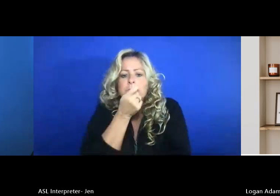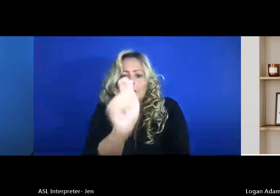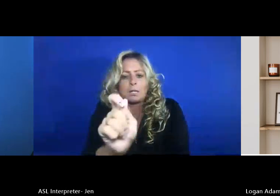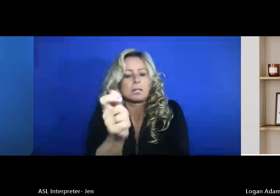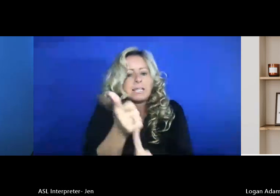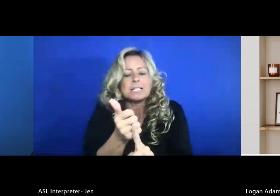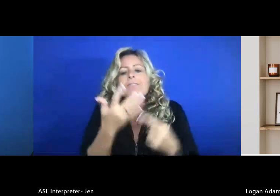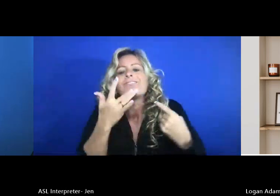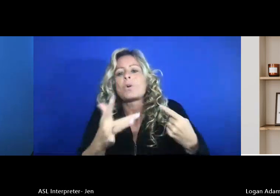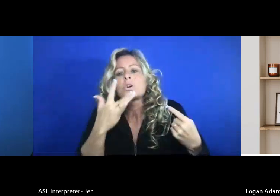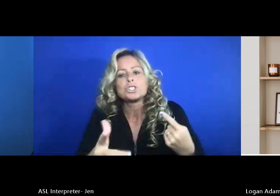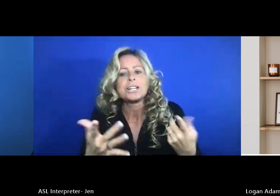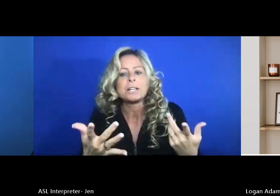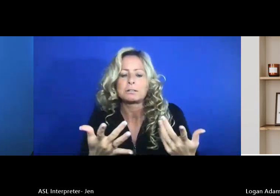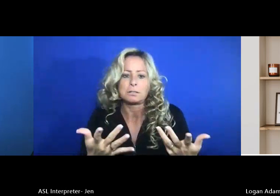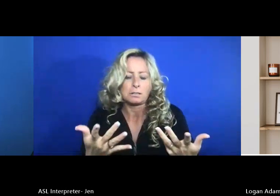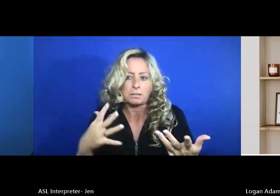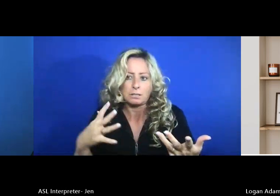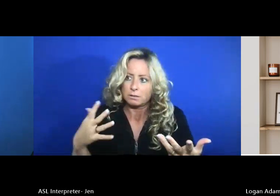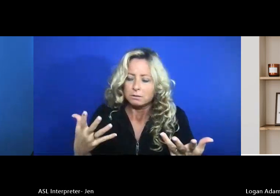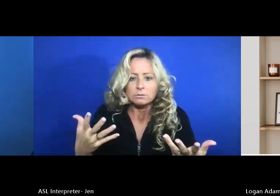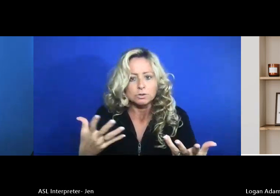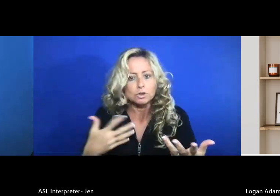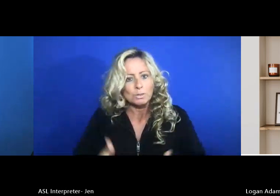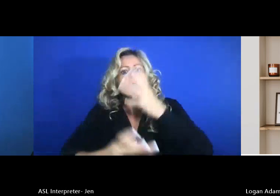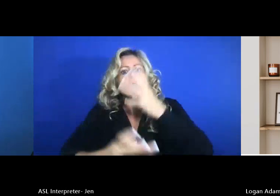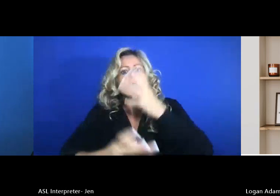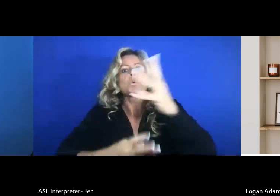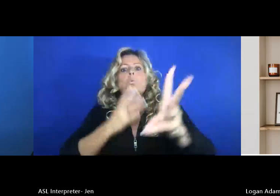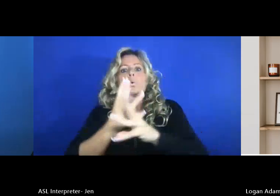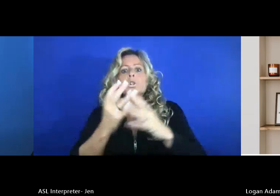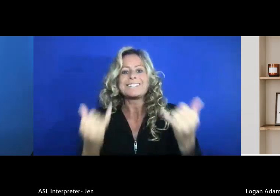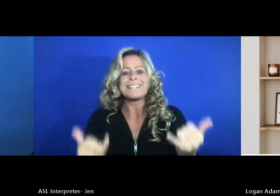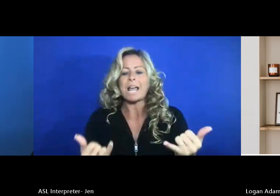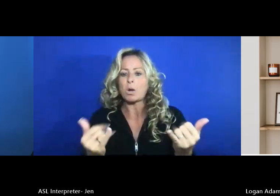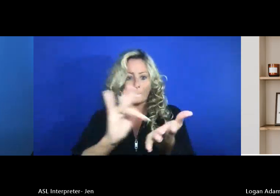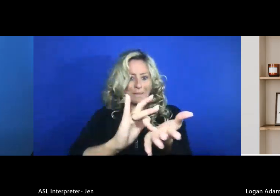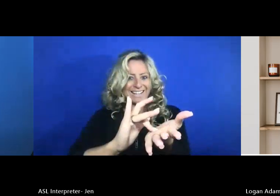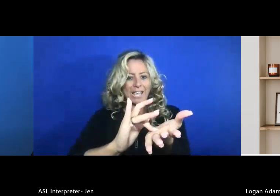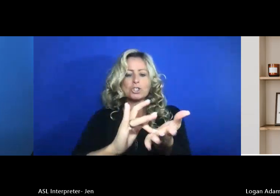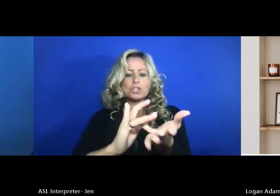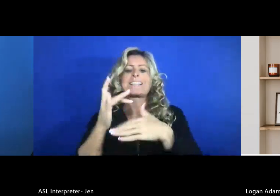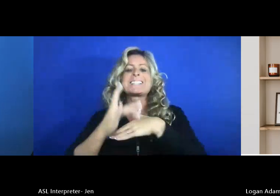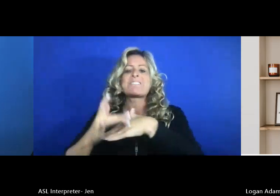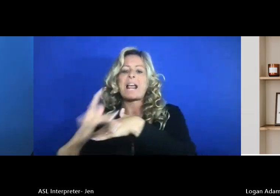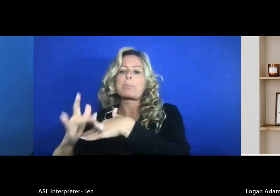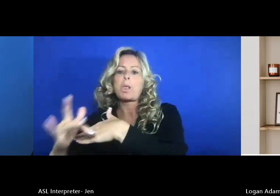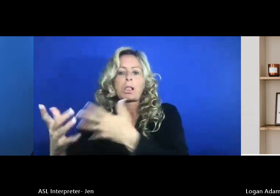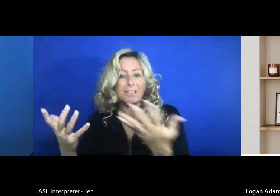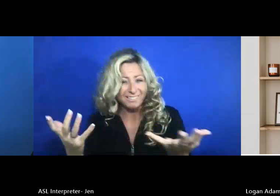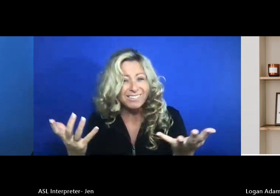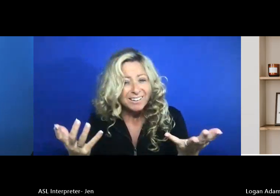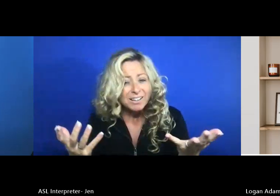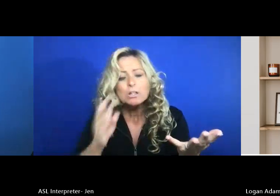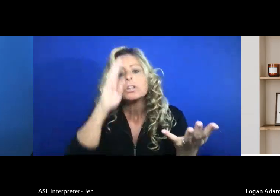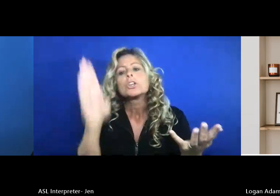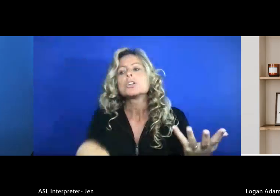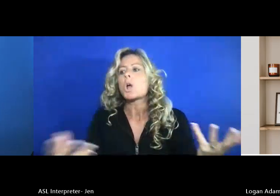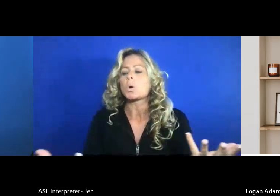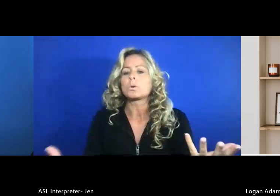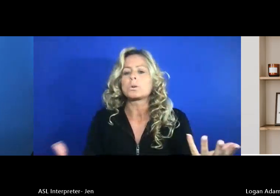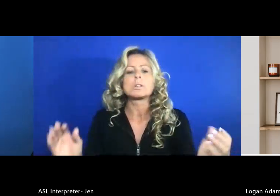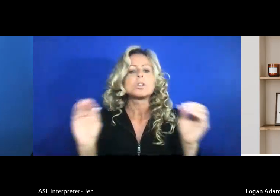fortunate, privileged enough to live in a world where medication is available. It's